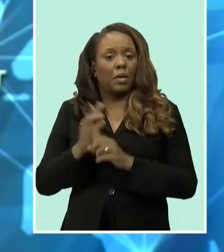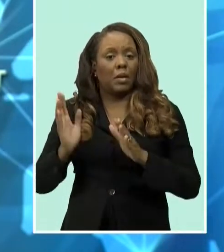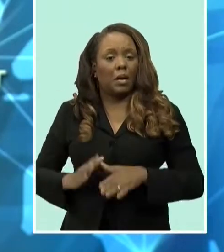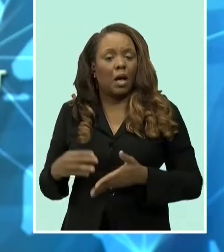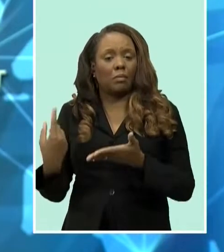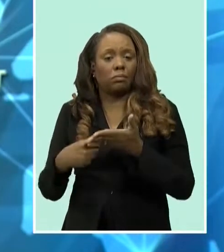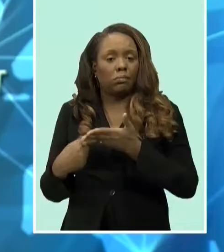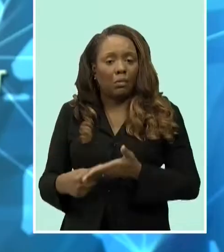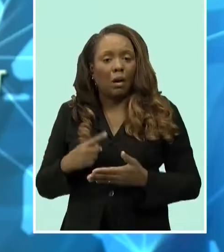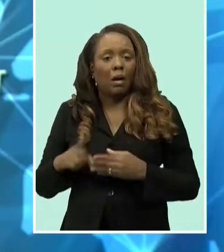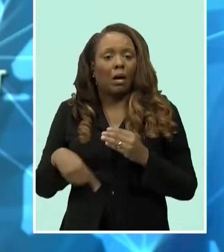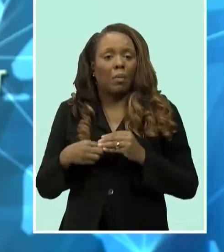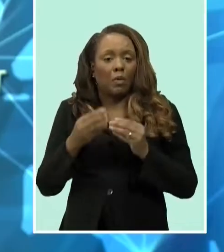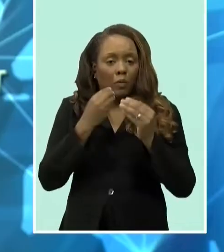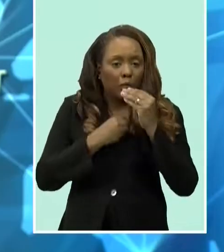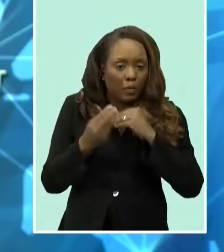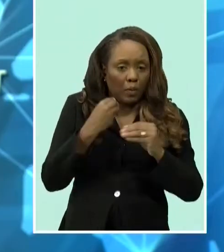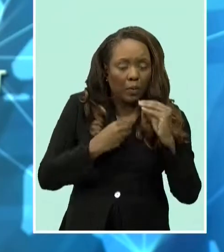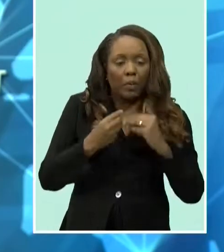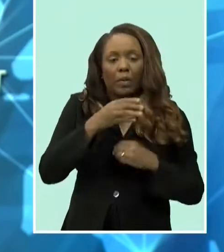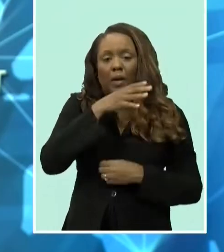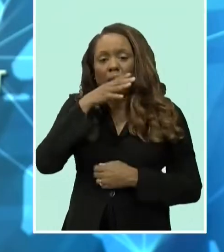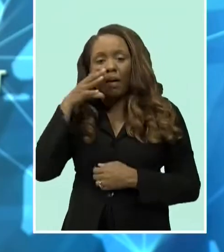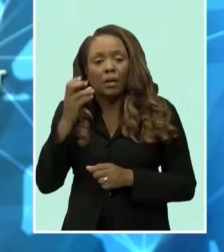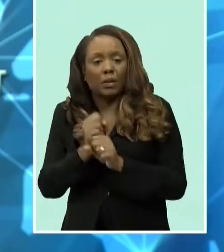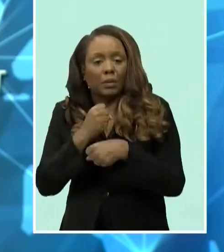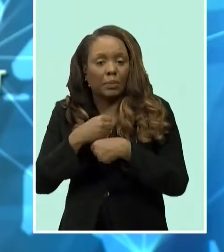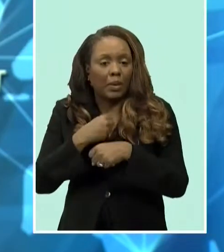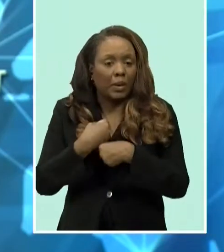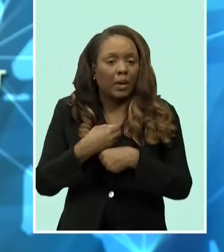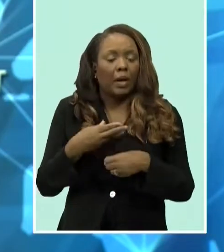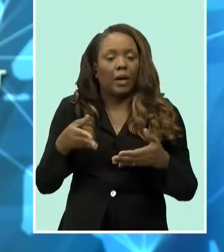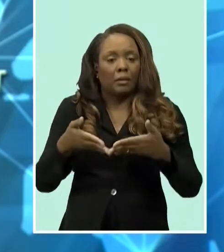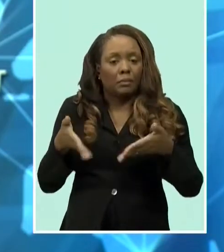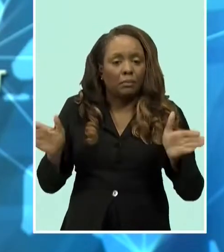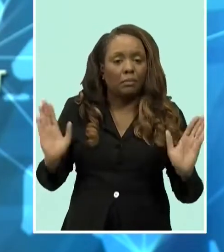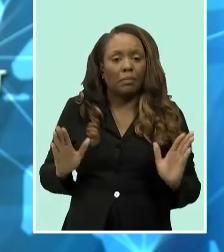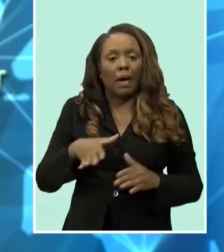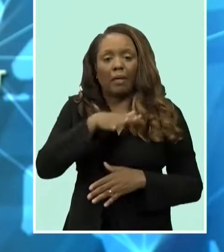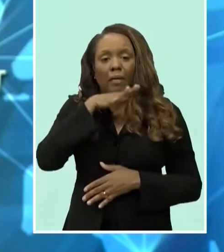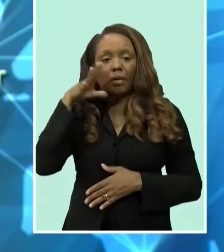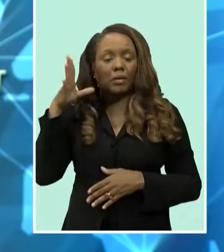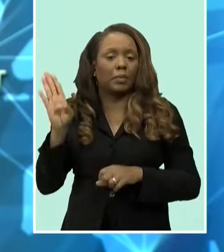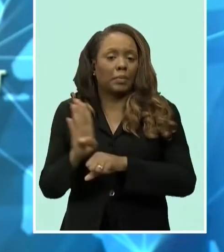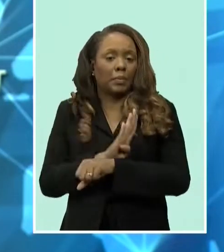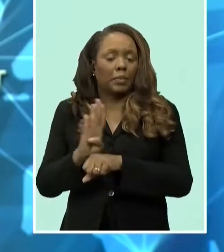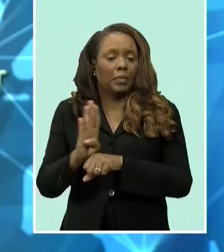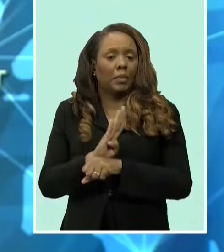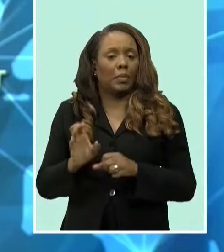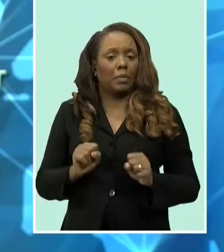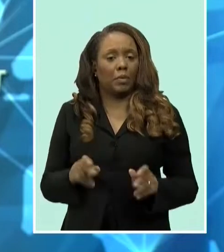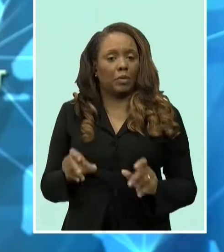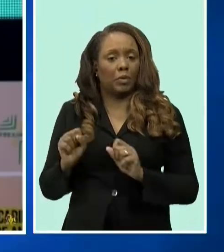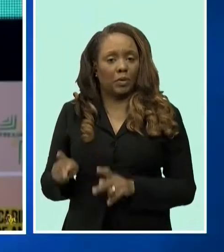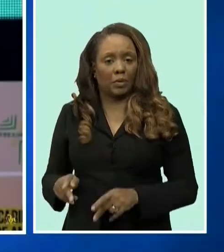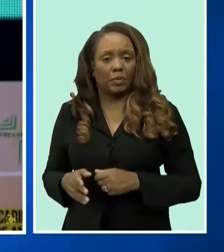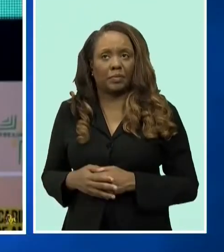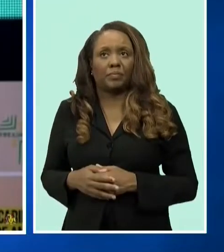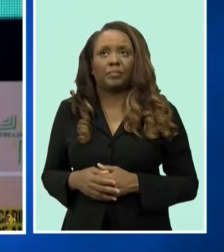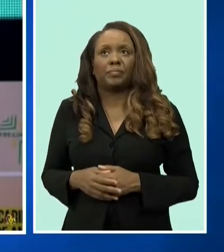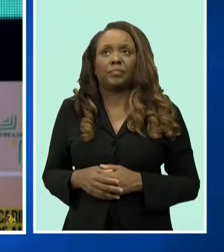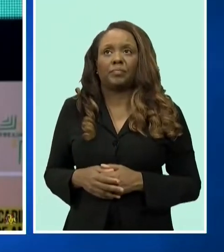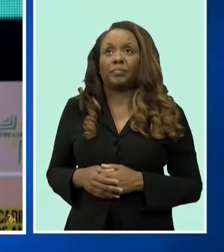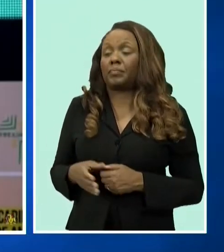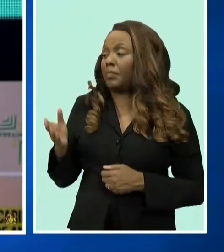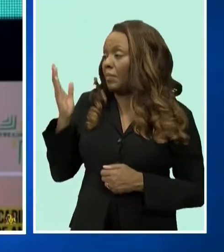food security, agricultural productivity, and expanding agribusiness opportunities. If we are going to